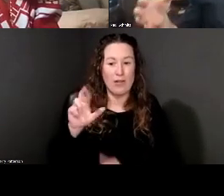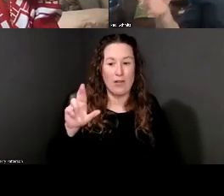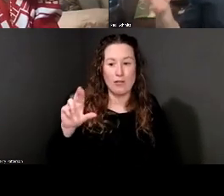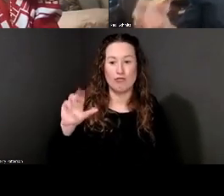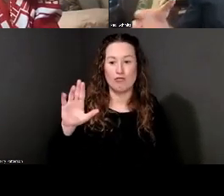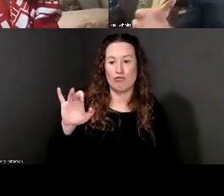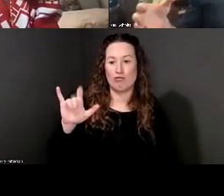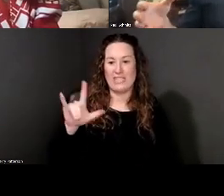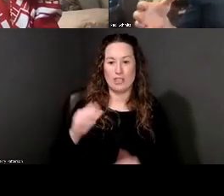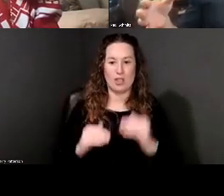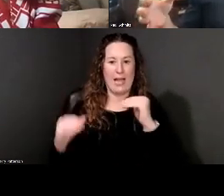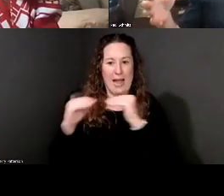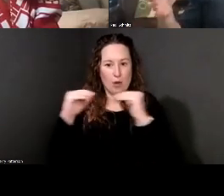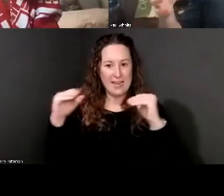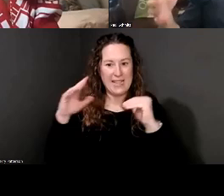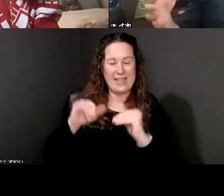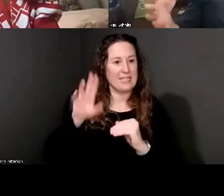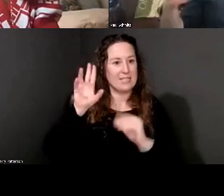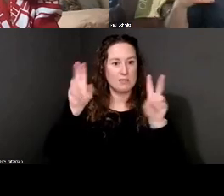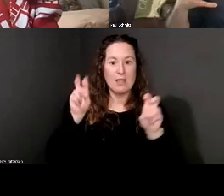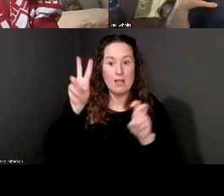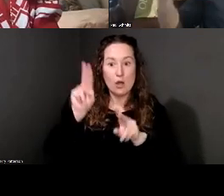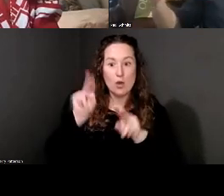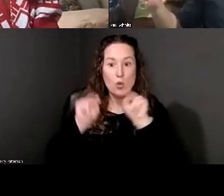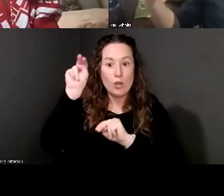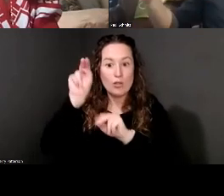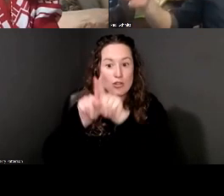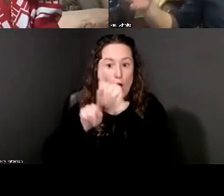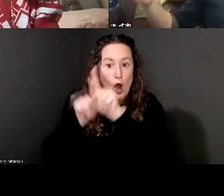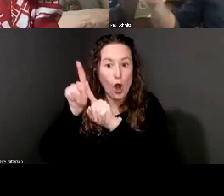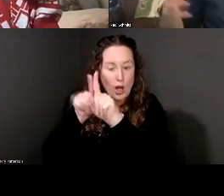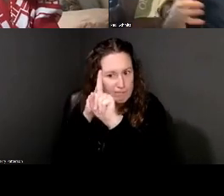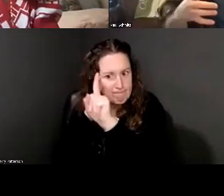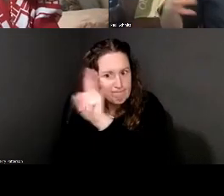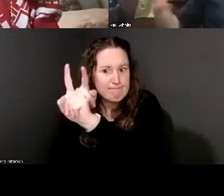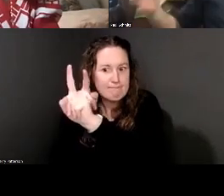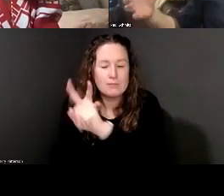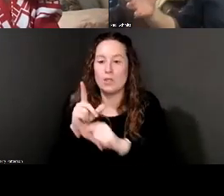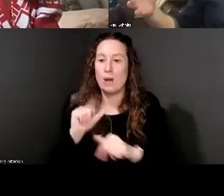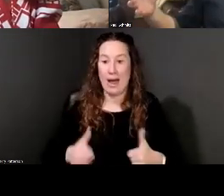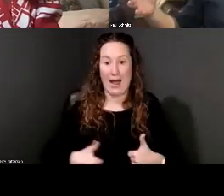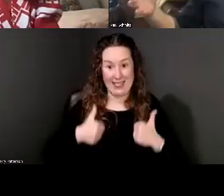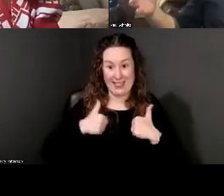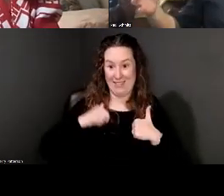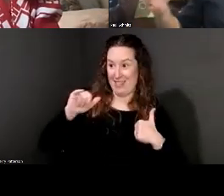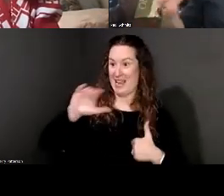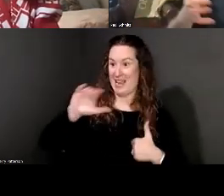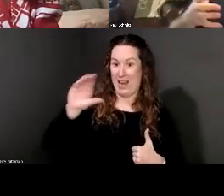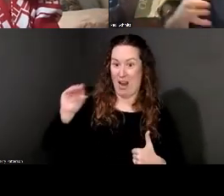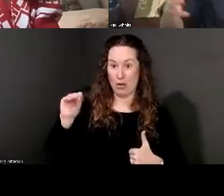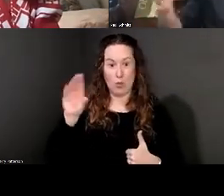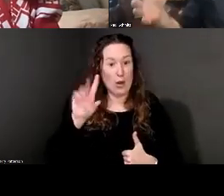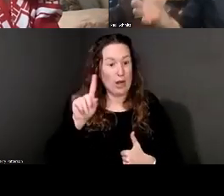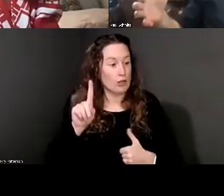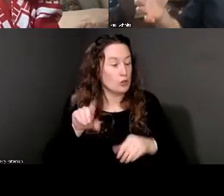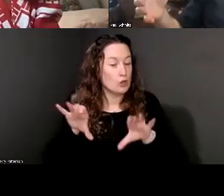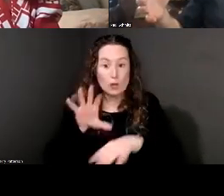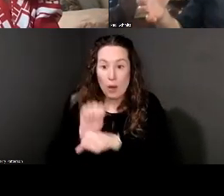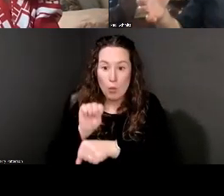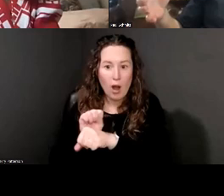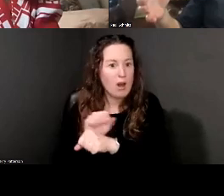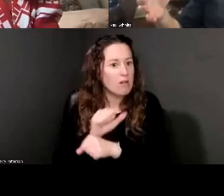North Star of the county. And so I live in that county where it's not controversial to do this work, where it's